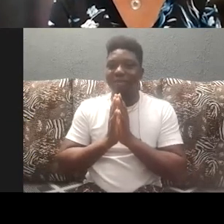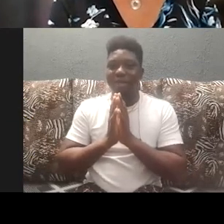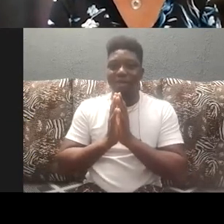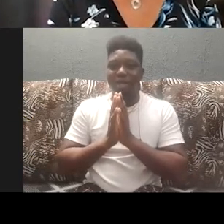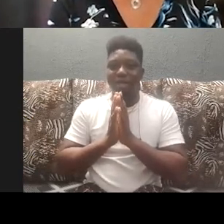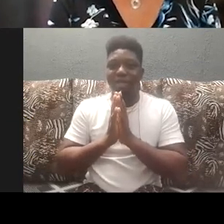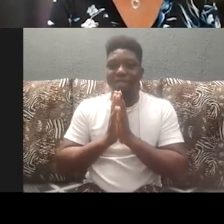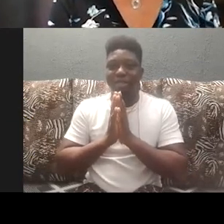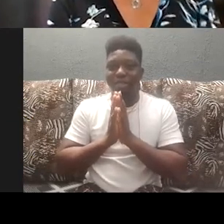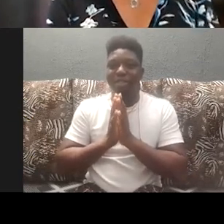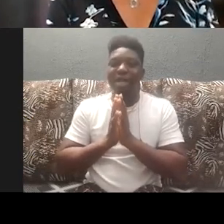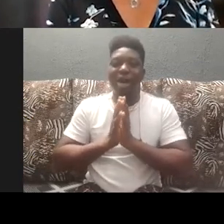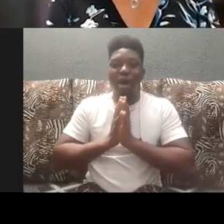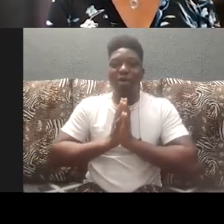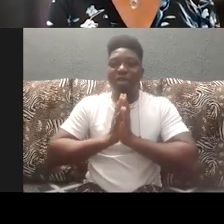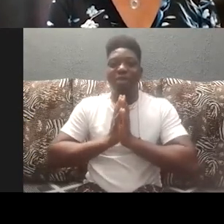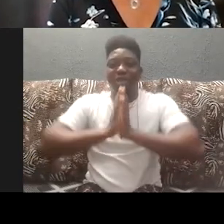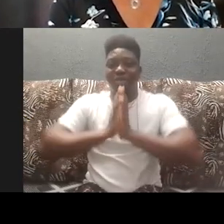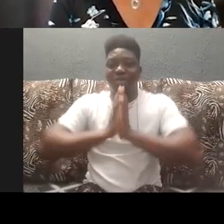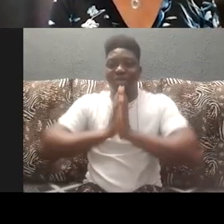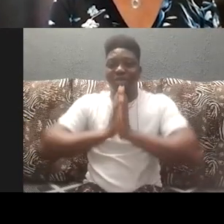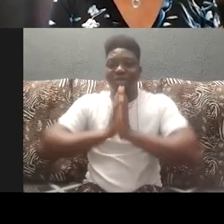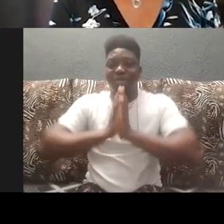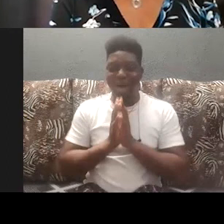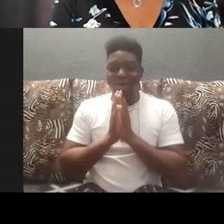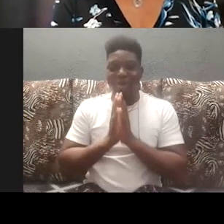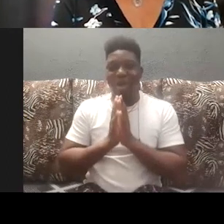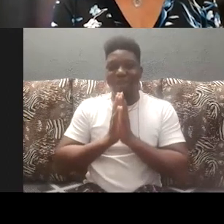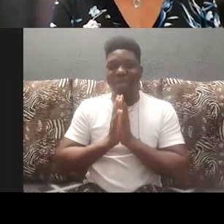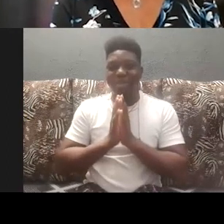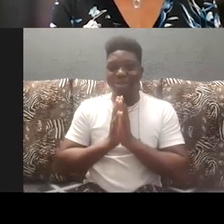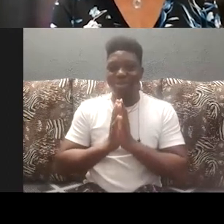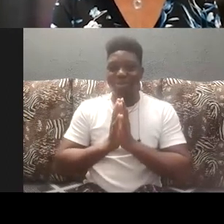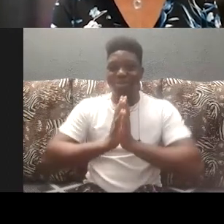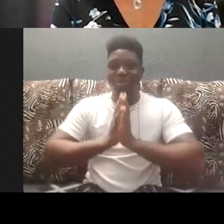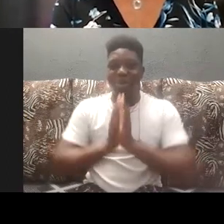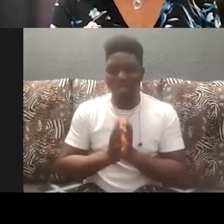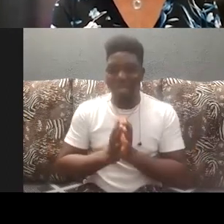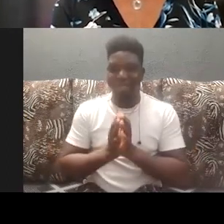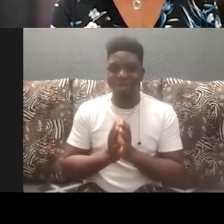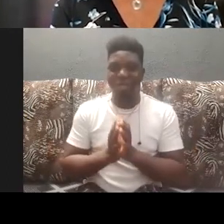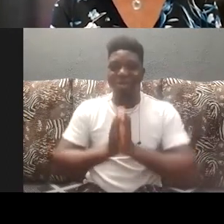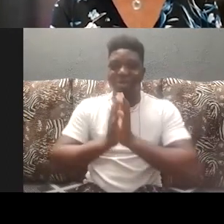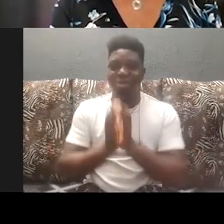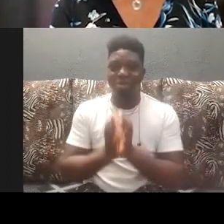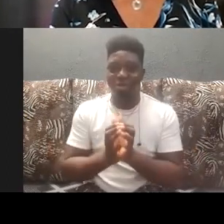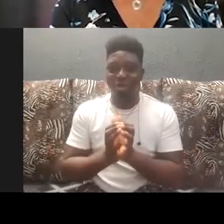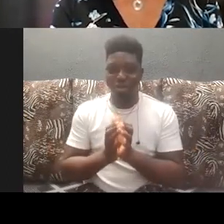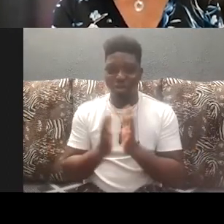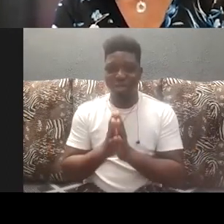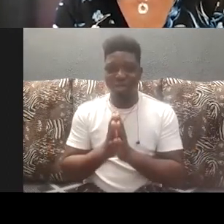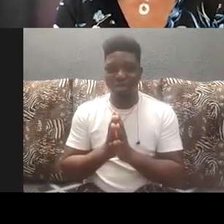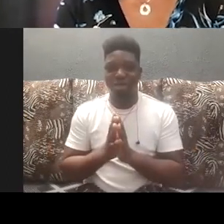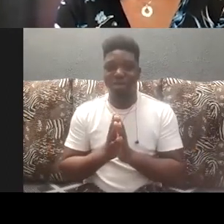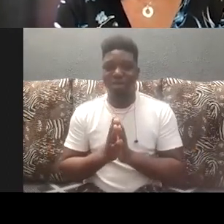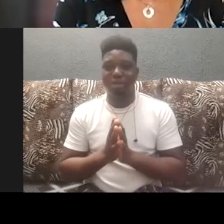in fact I really enjoy this. I always am not interpreting. In fact I'll be able to do lots and say much and also contribute. So